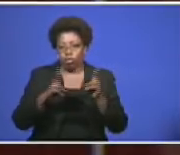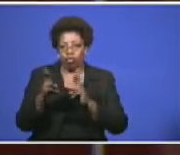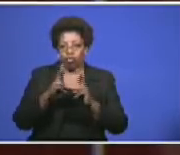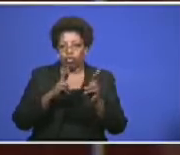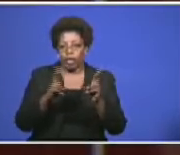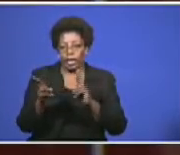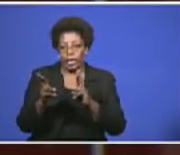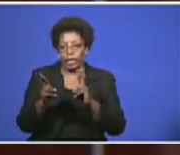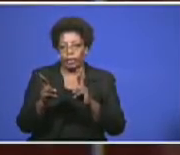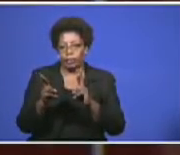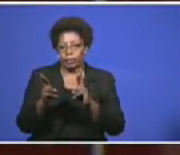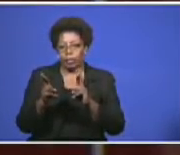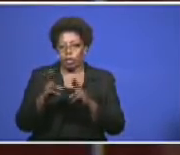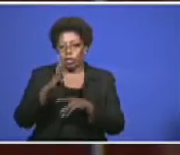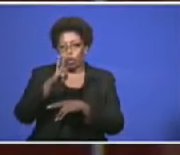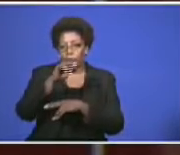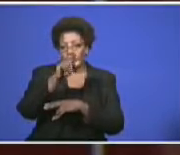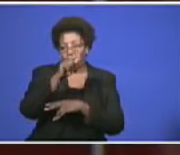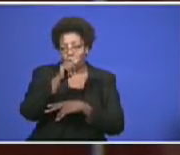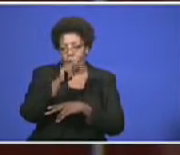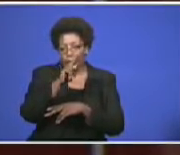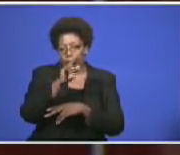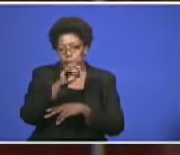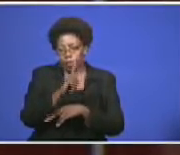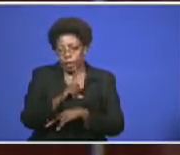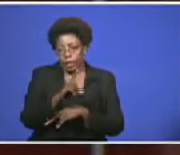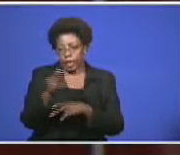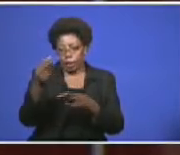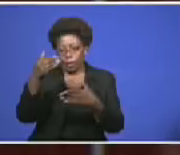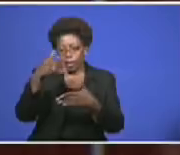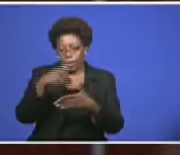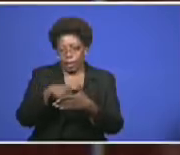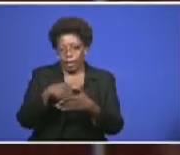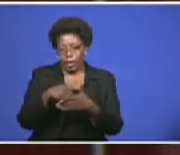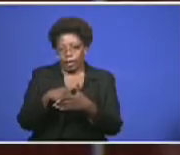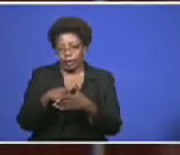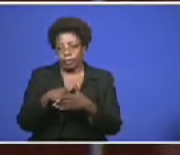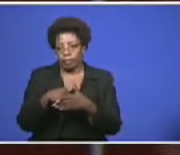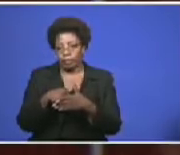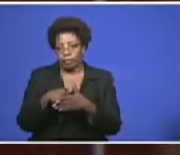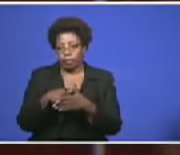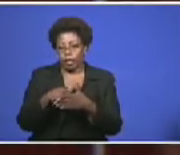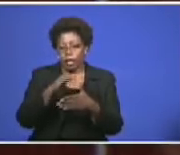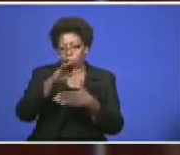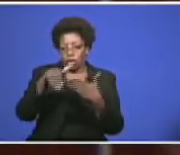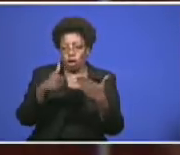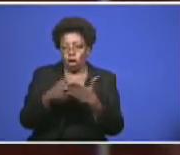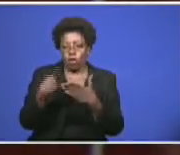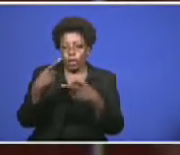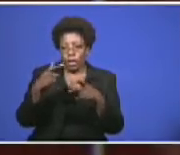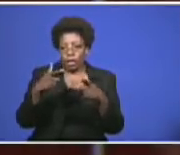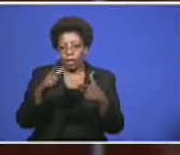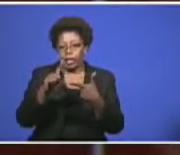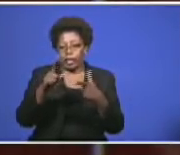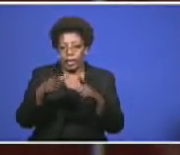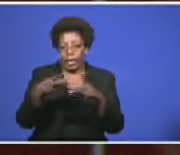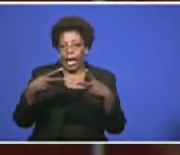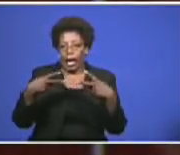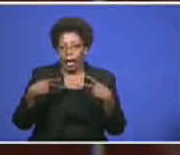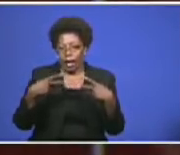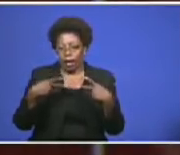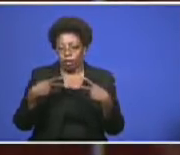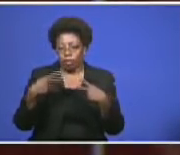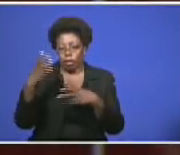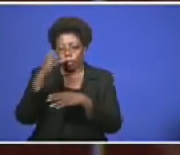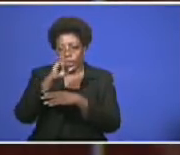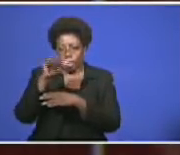we got, you know, Buddy coming in. That's a big upgrade. It's all elite guys. You know, we're probably missing probably Franco Miller